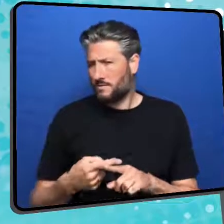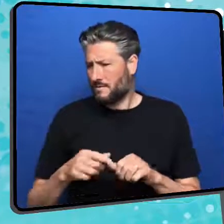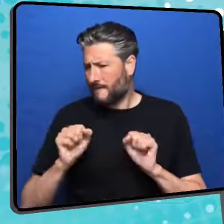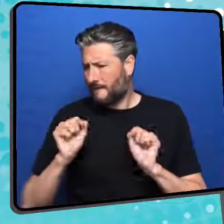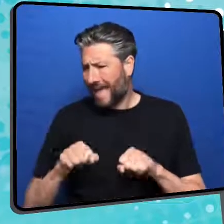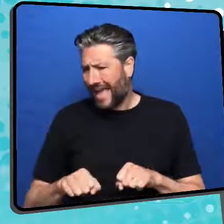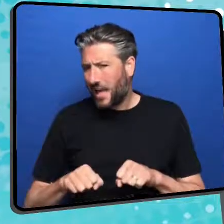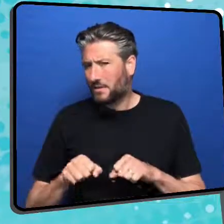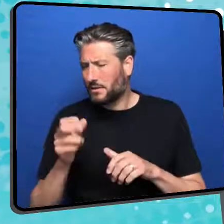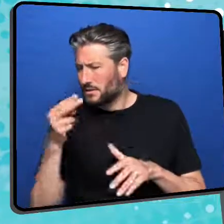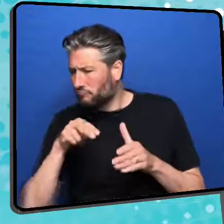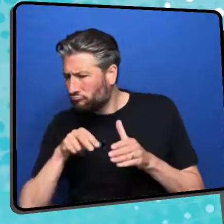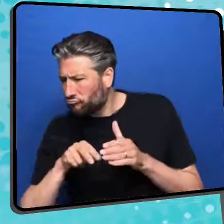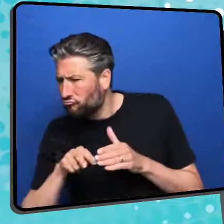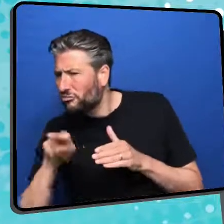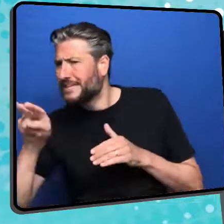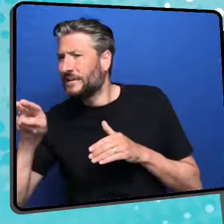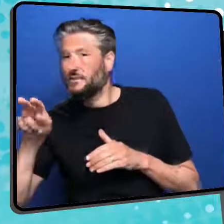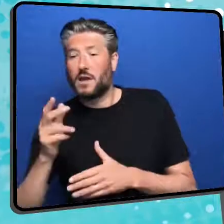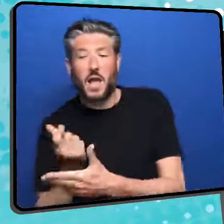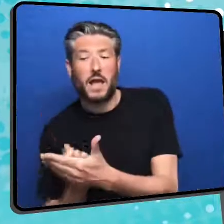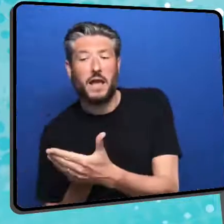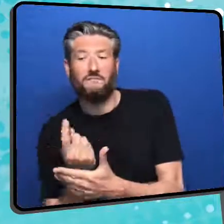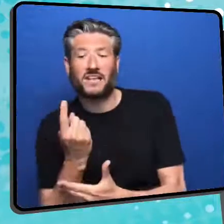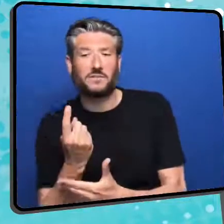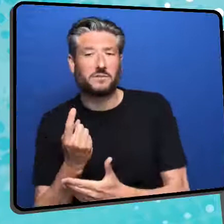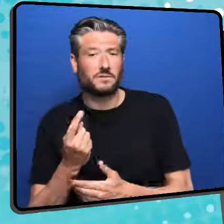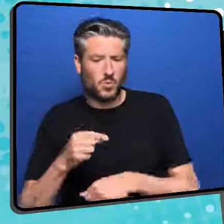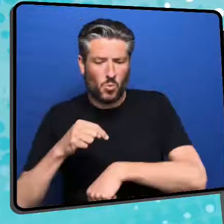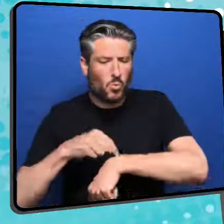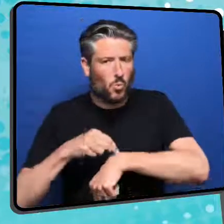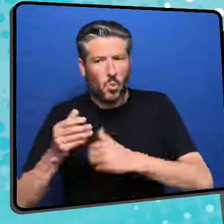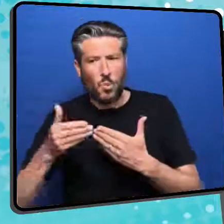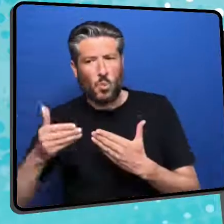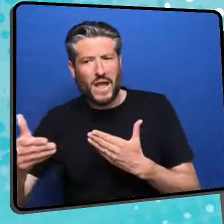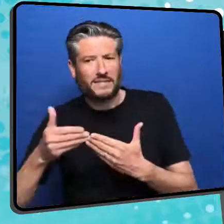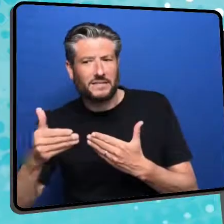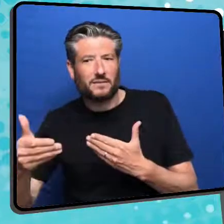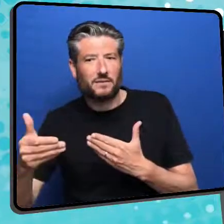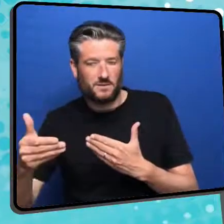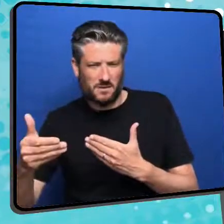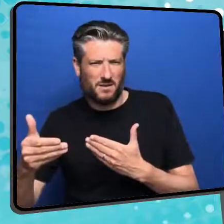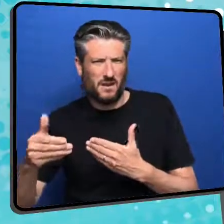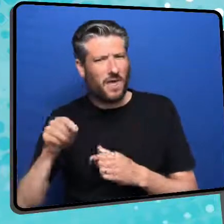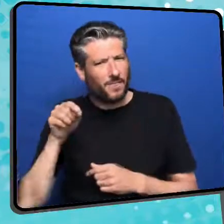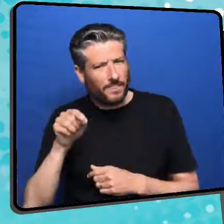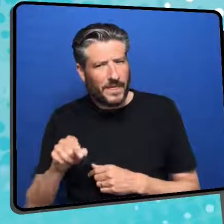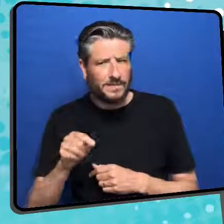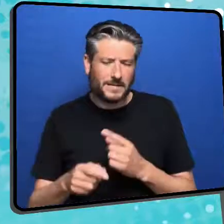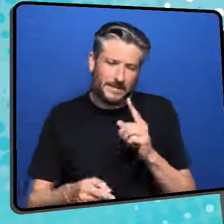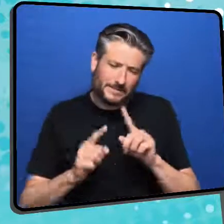a classification problem, neither a regression problem, but also these kind of problems I like. So